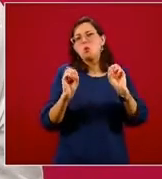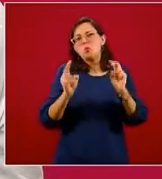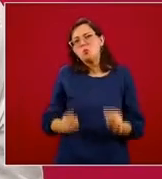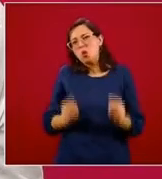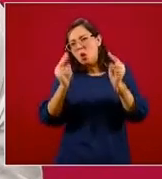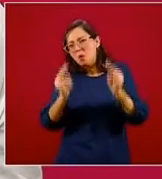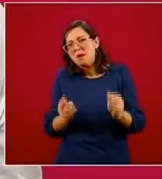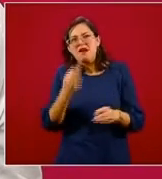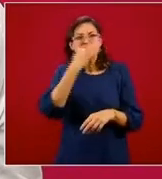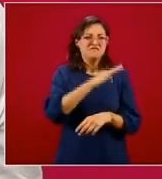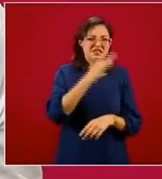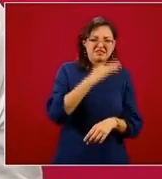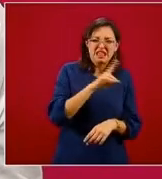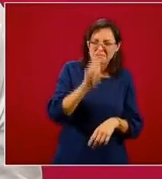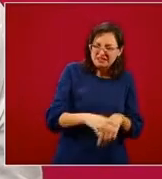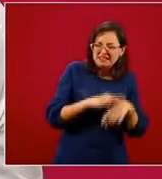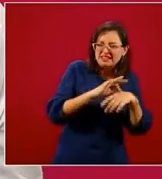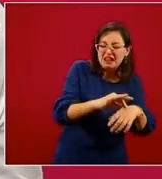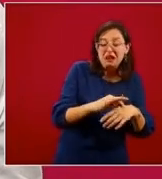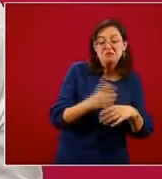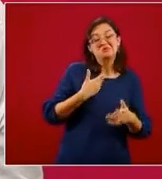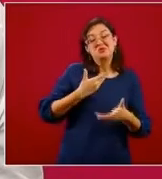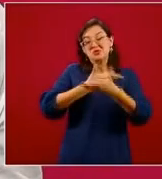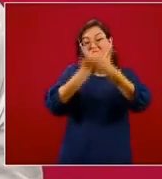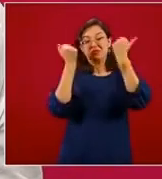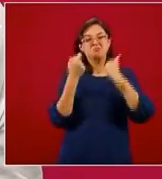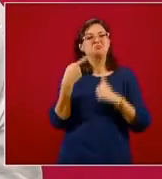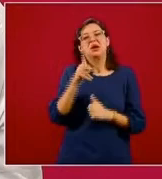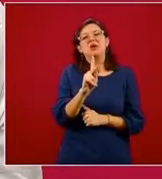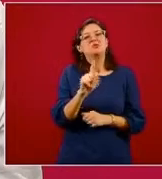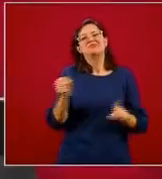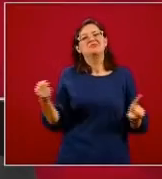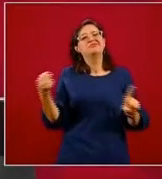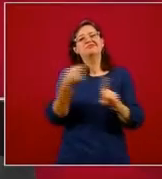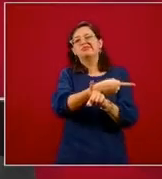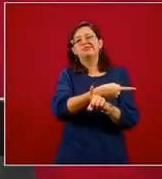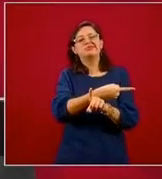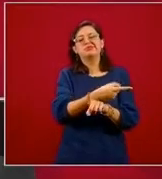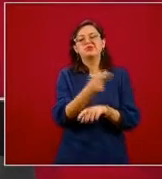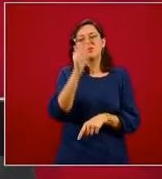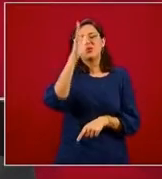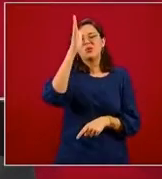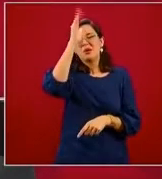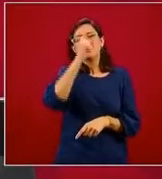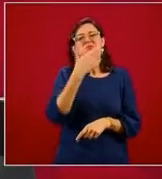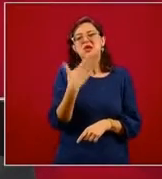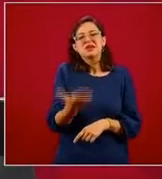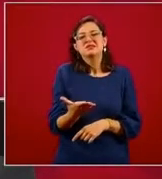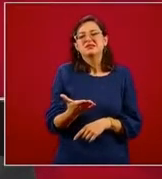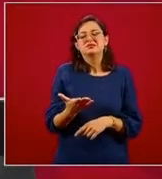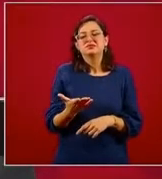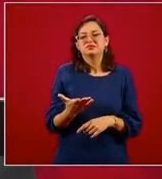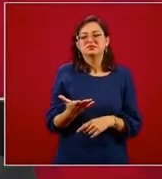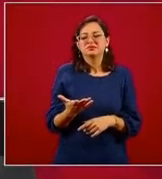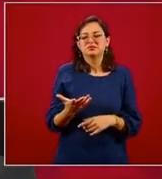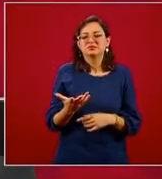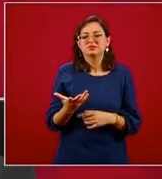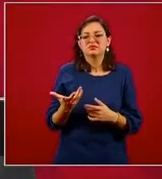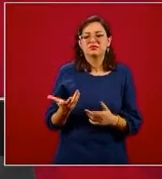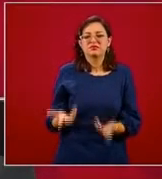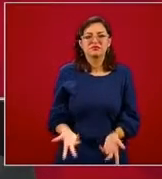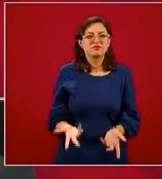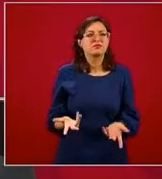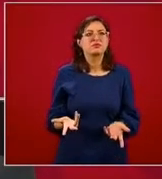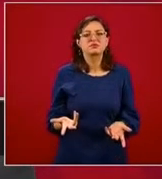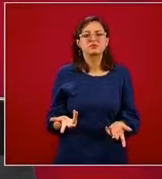hacer it's esta fiesta authentic. o no, I pero don't know if esto this nos parece party un is real or despropósito. not, but this No is just es un ridiculous. mecanismo This is adecuado not para